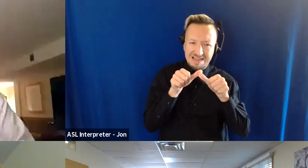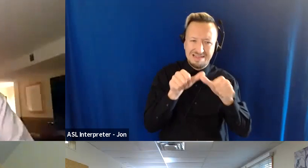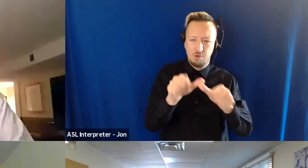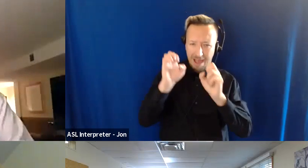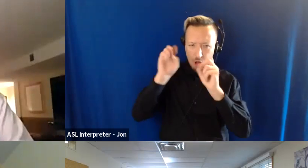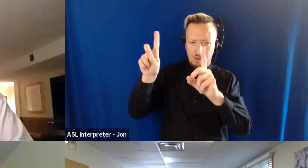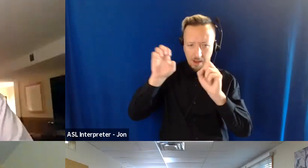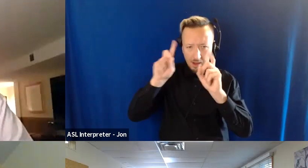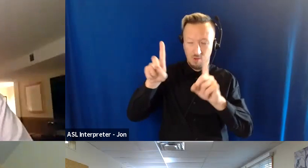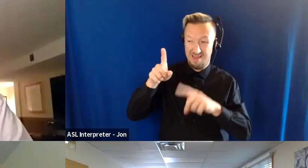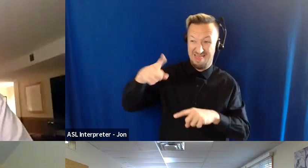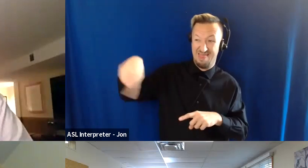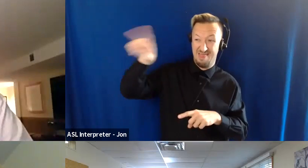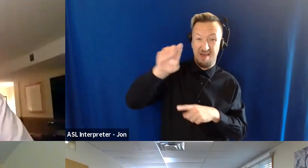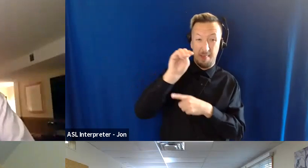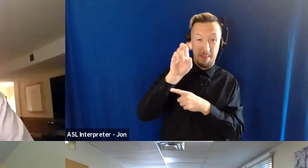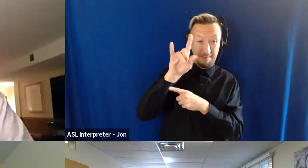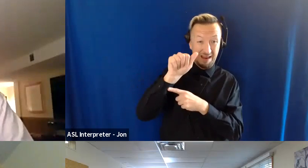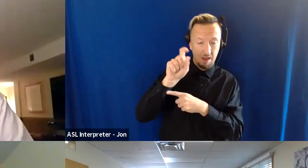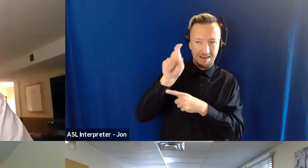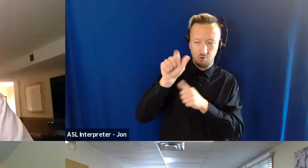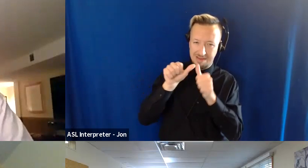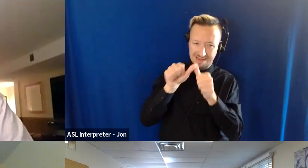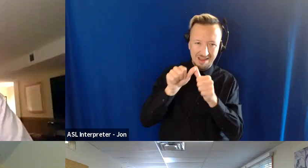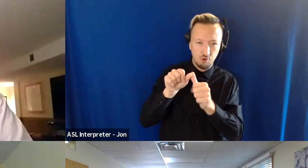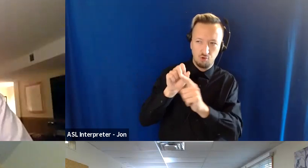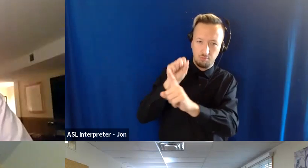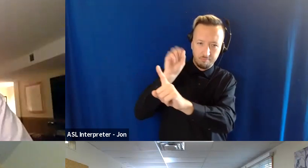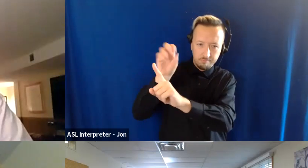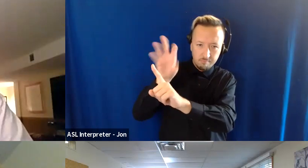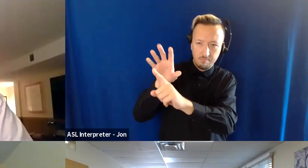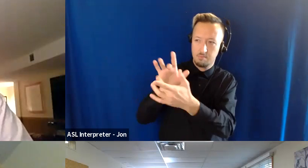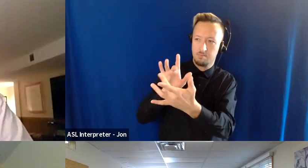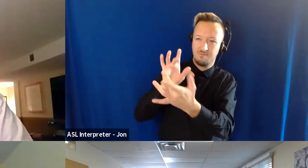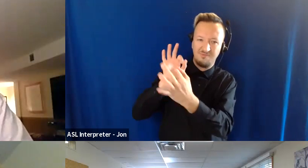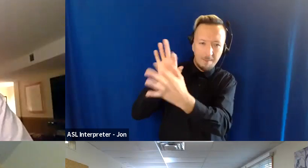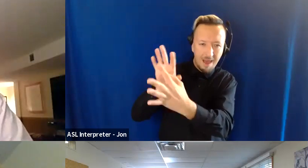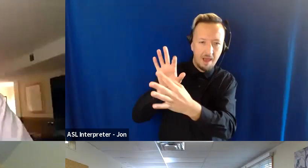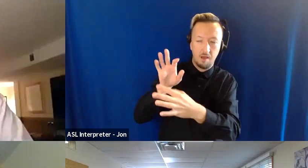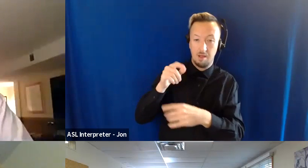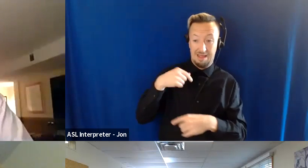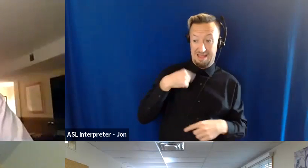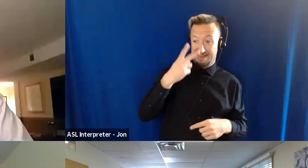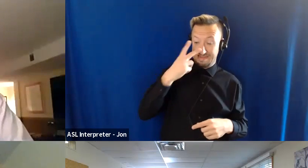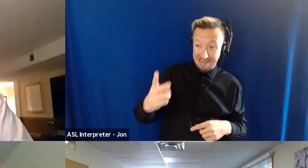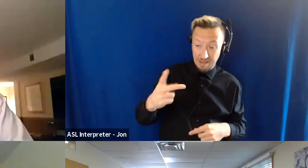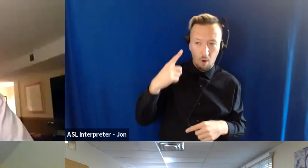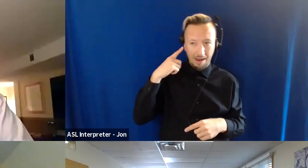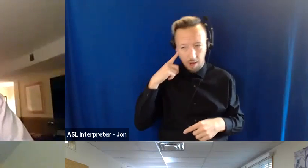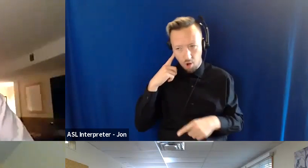have to reach out to those media outlets whenever we see or hear something that is inaccurate,